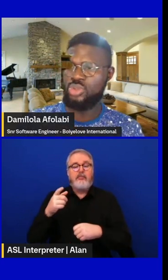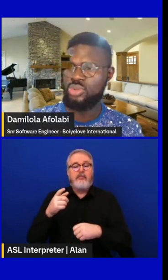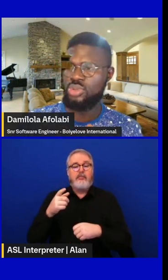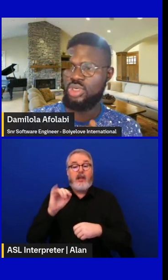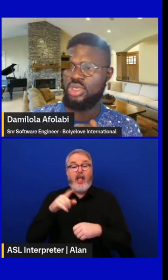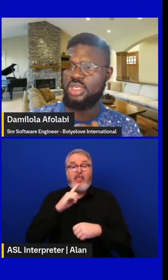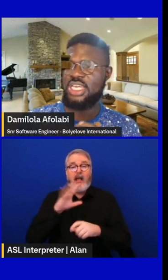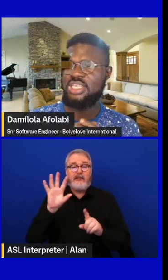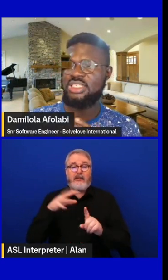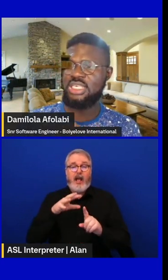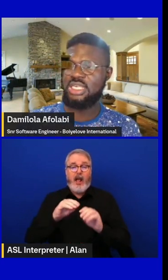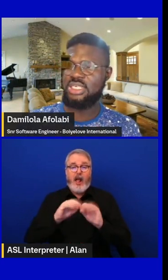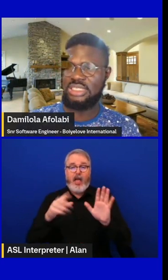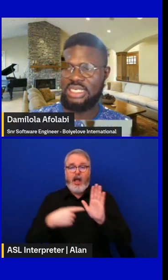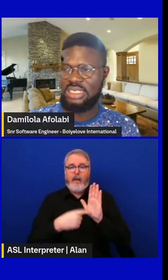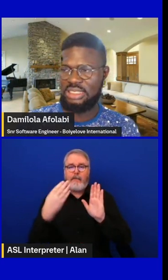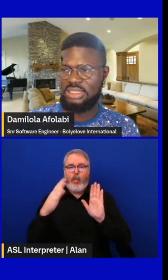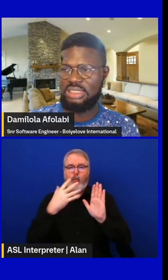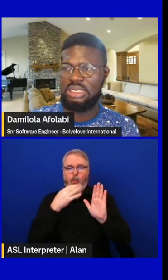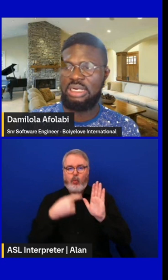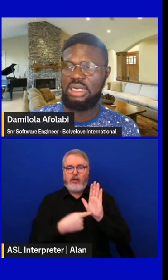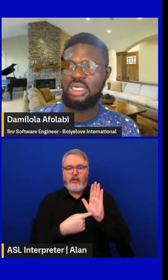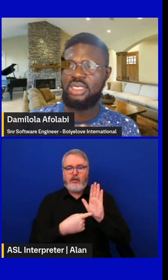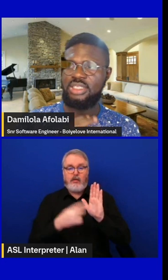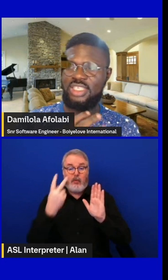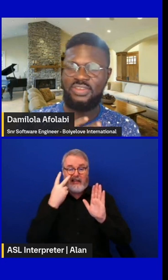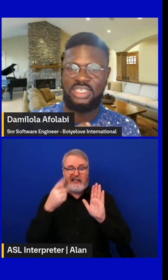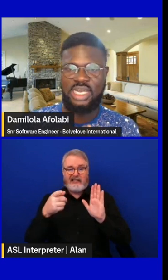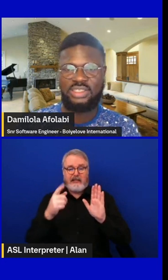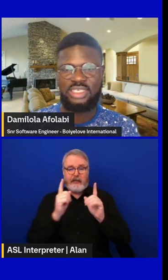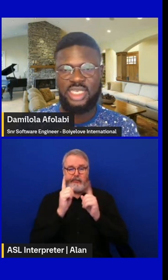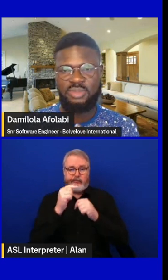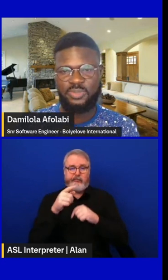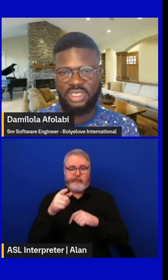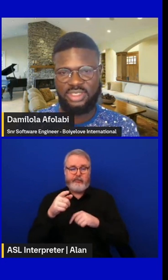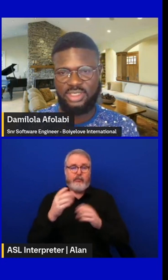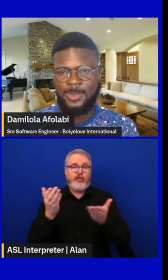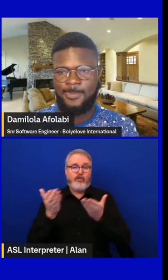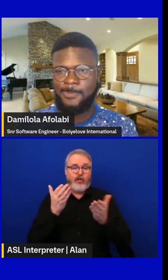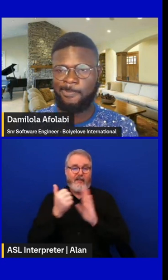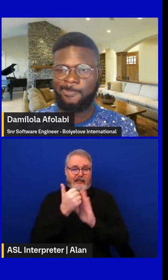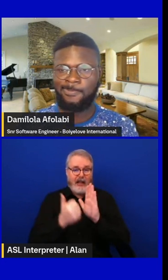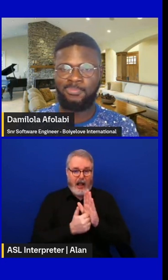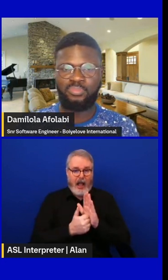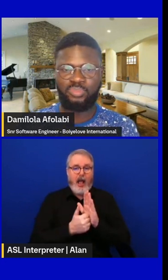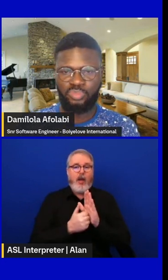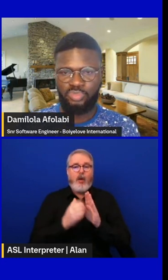in blue. There you see it containing the service account and namespace.